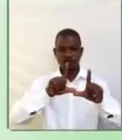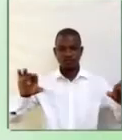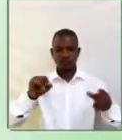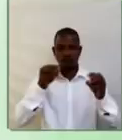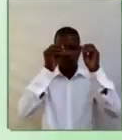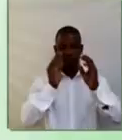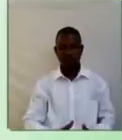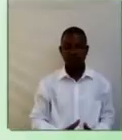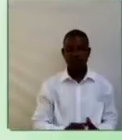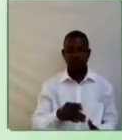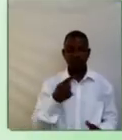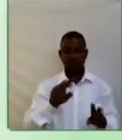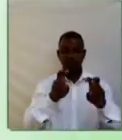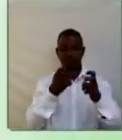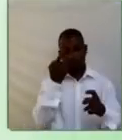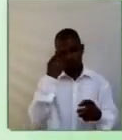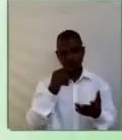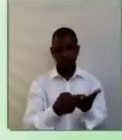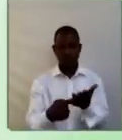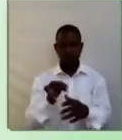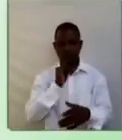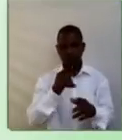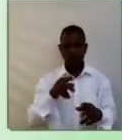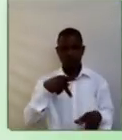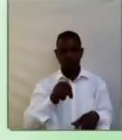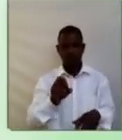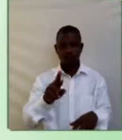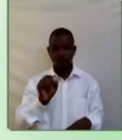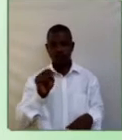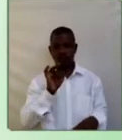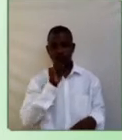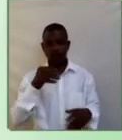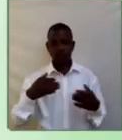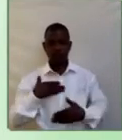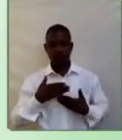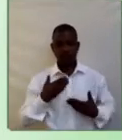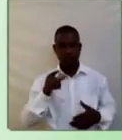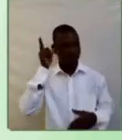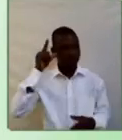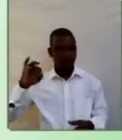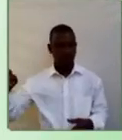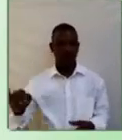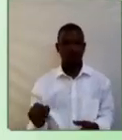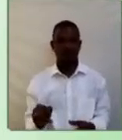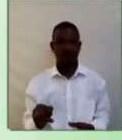teacher. The topic for discussion is pronouns. Happy listening.